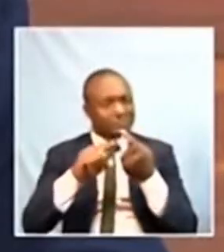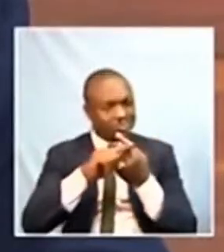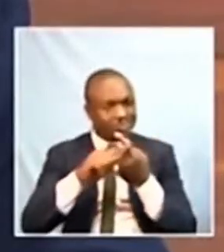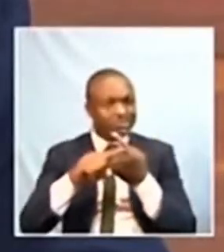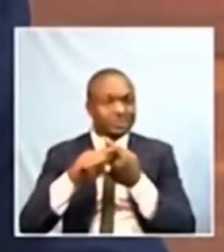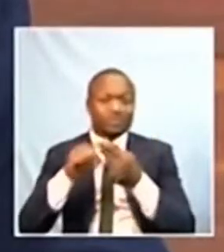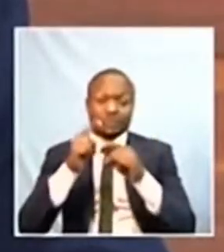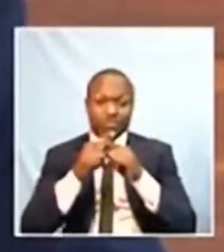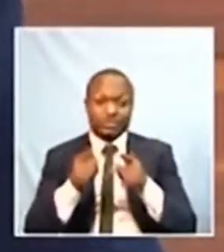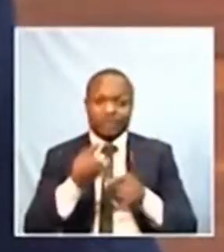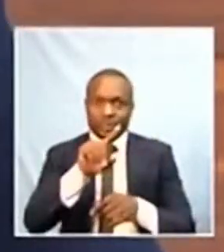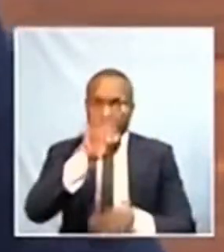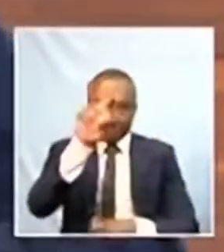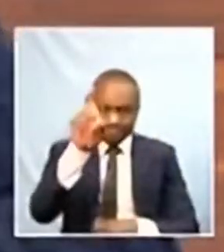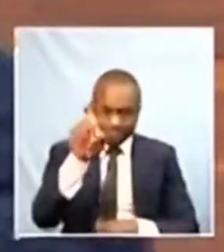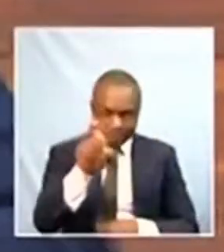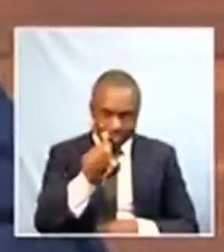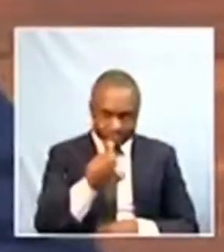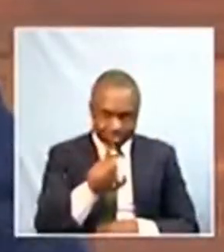But my question is,